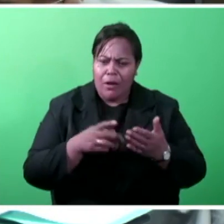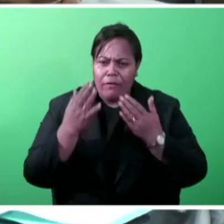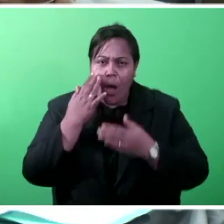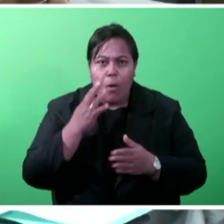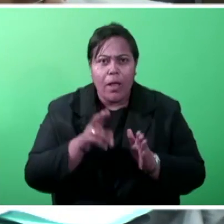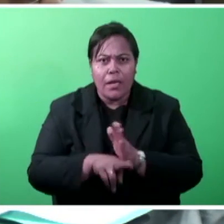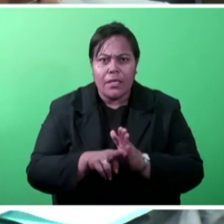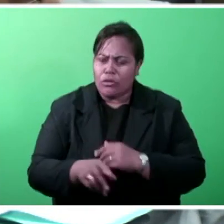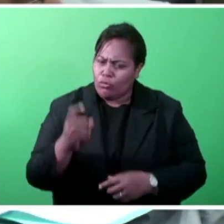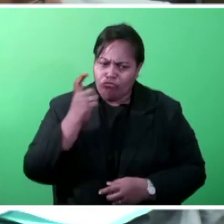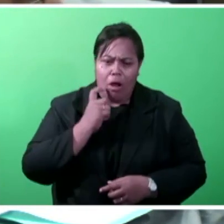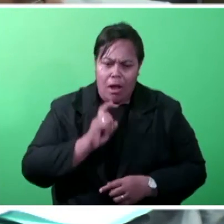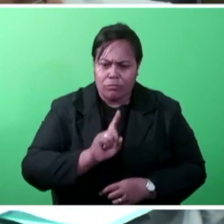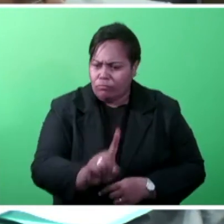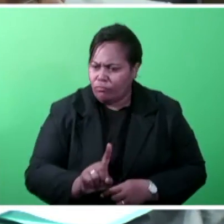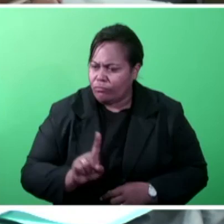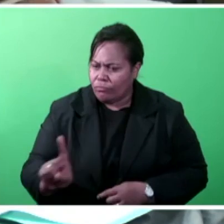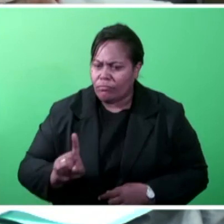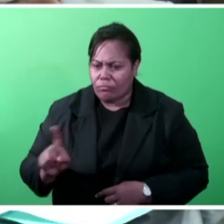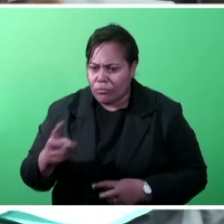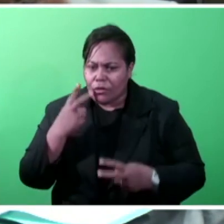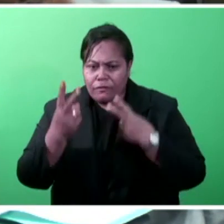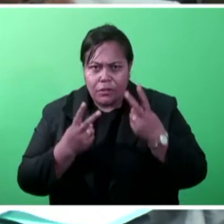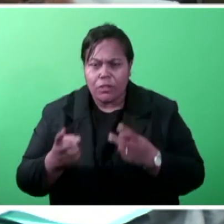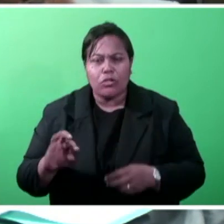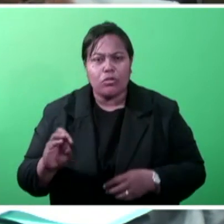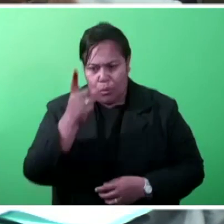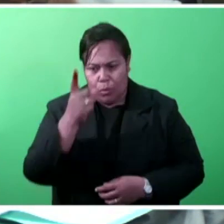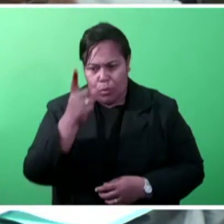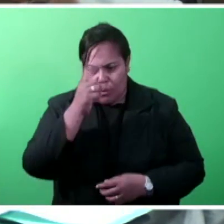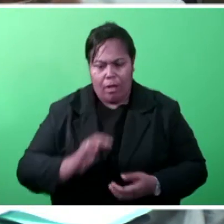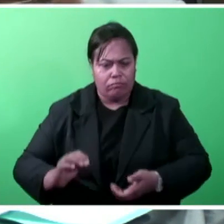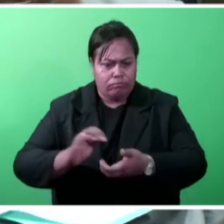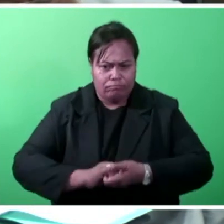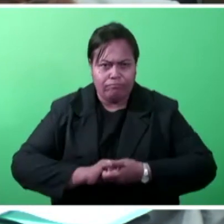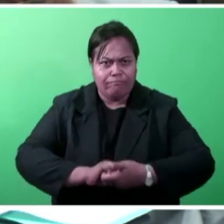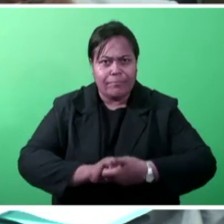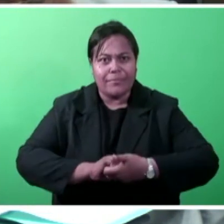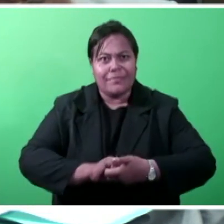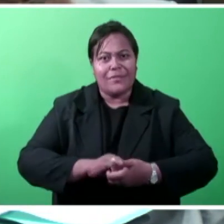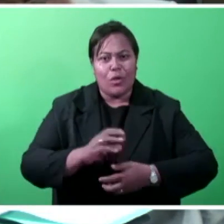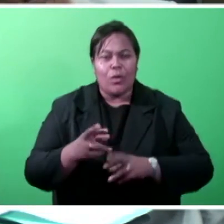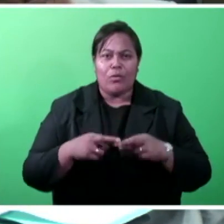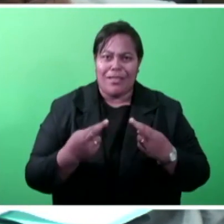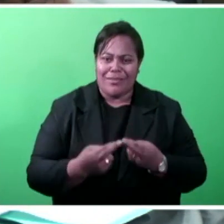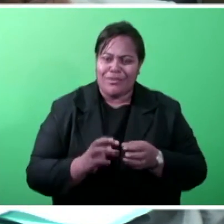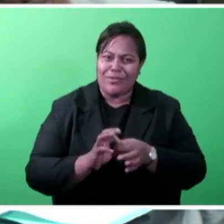approach in fostering good faith and harmonious employment relations with workers and employers, has